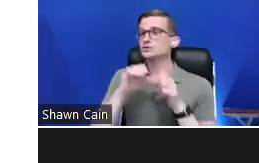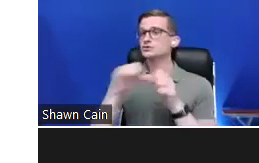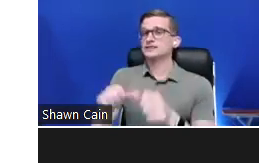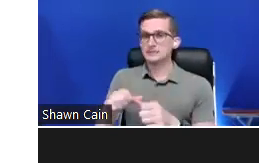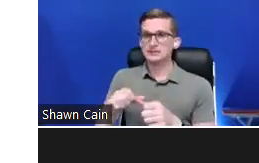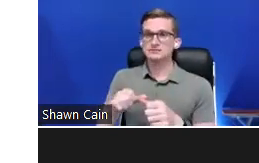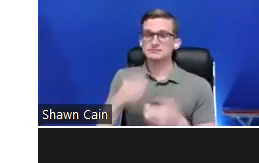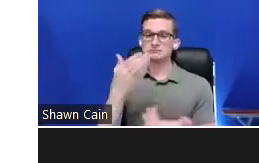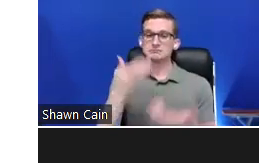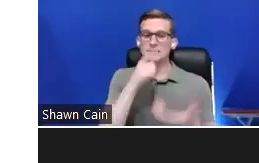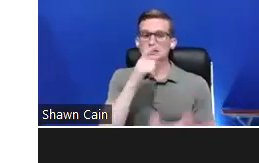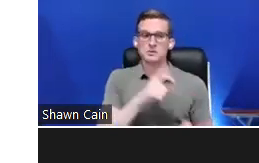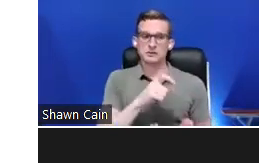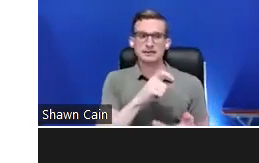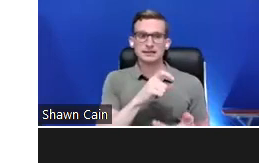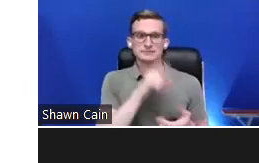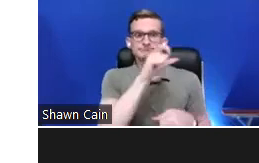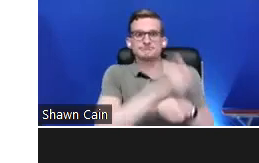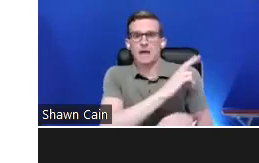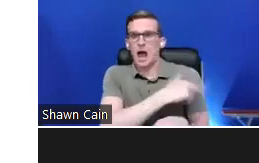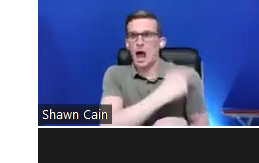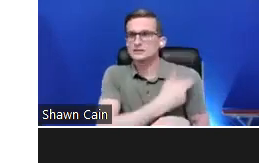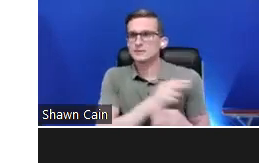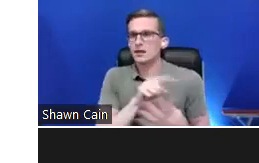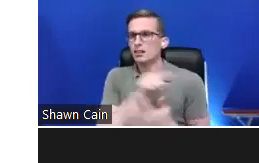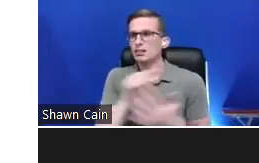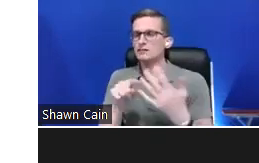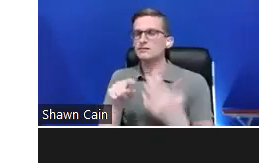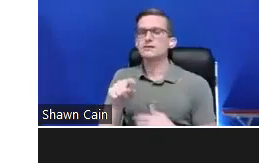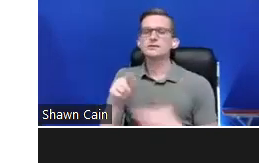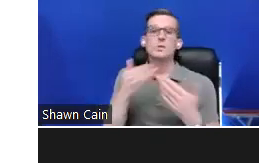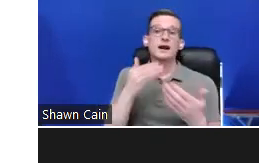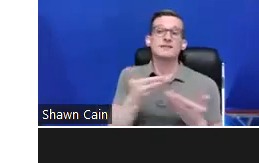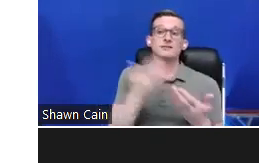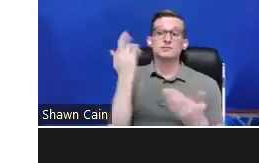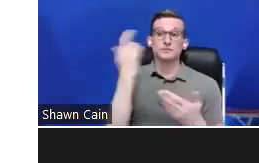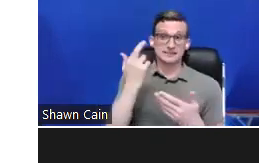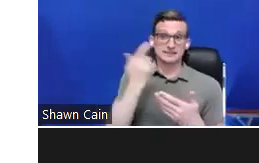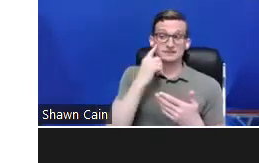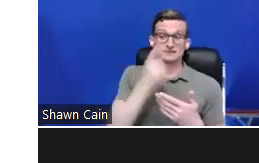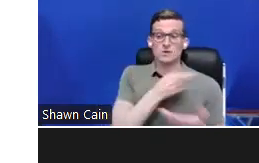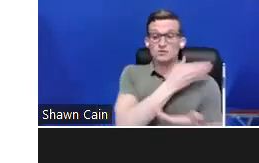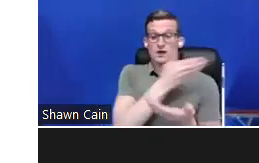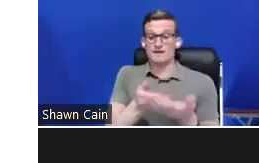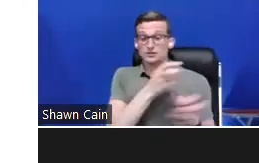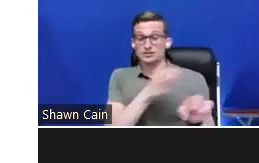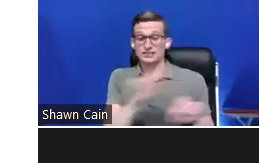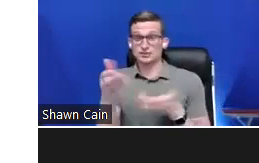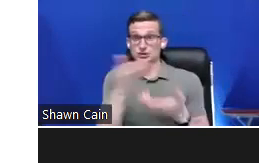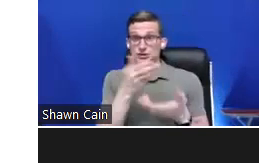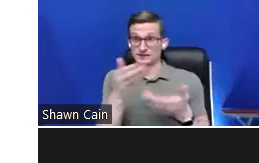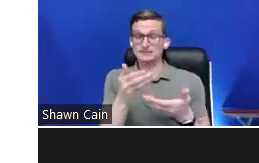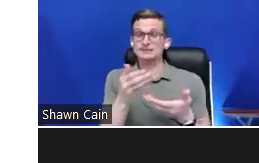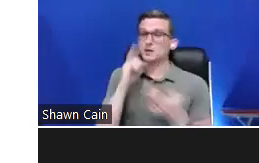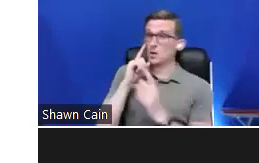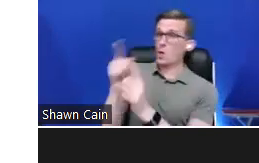setting. So whatever brings you into residential services, the end goal is to make you feel stable, support your recovery,